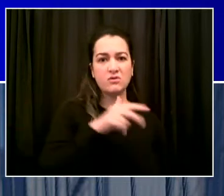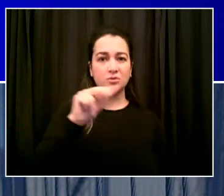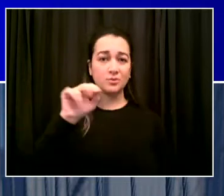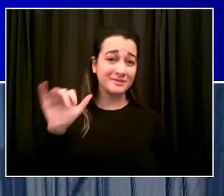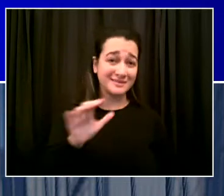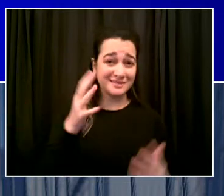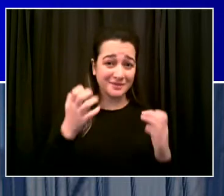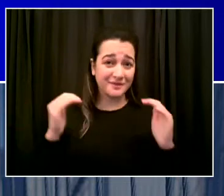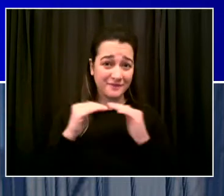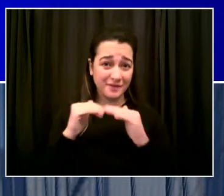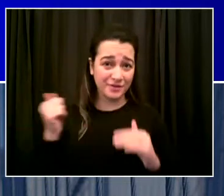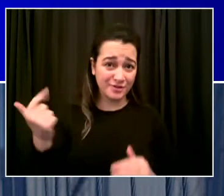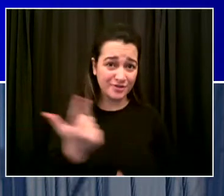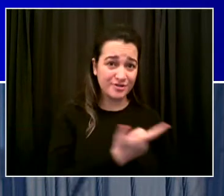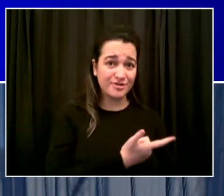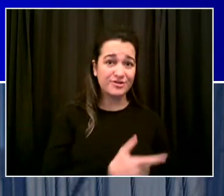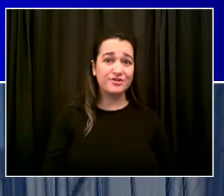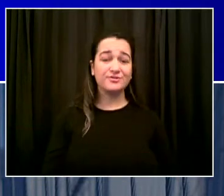to